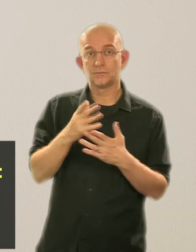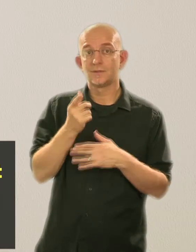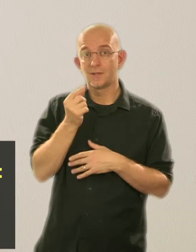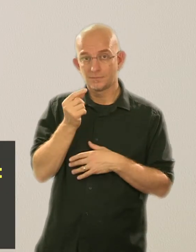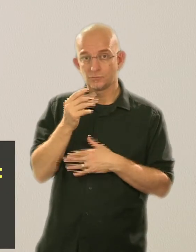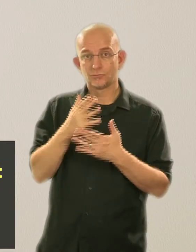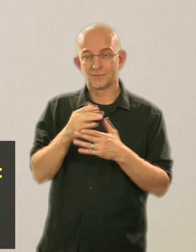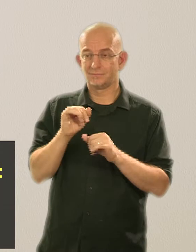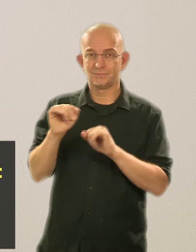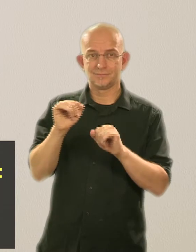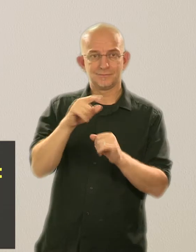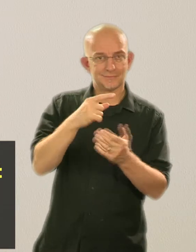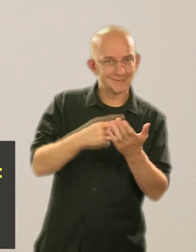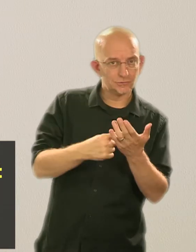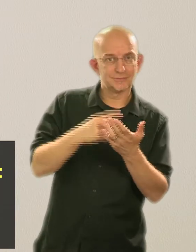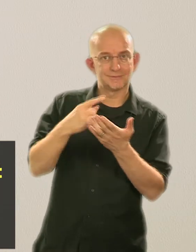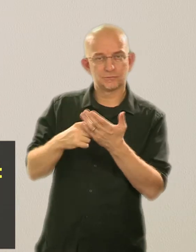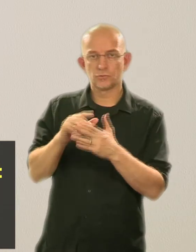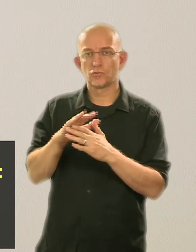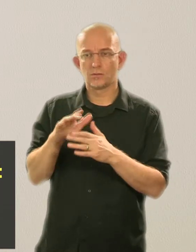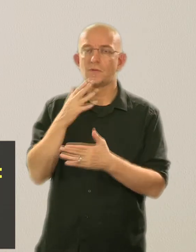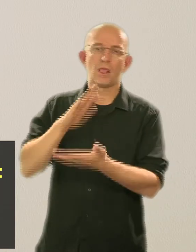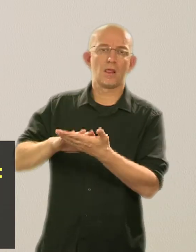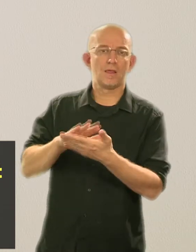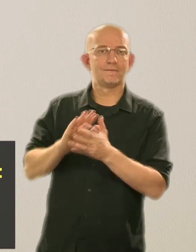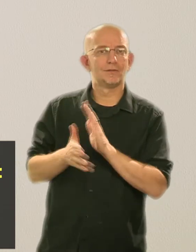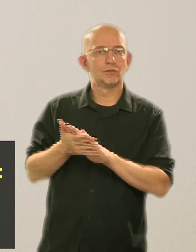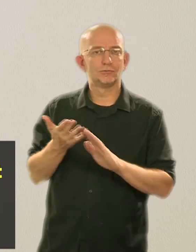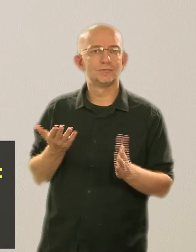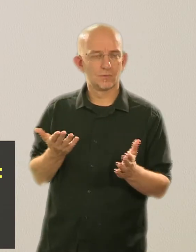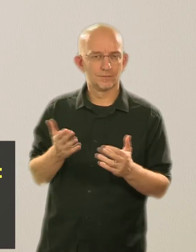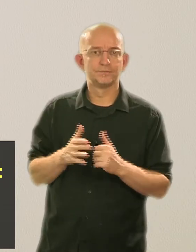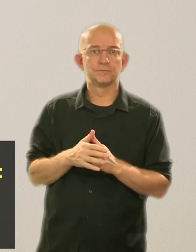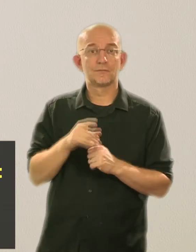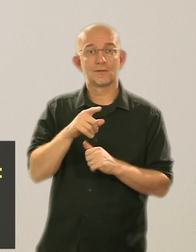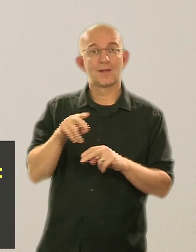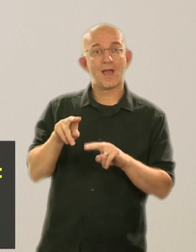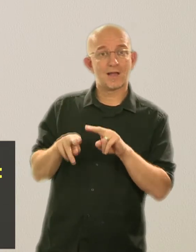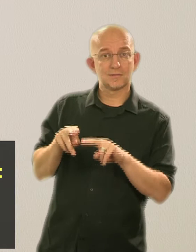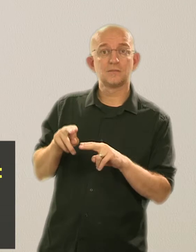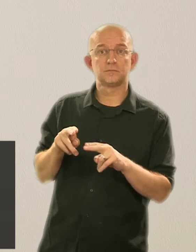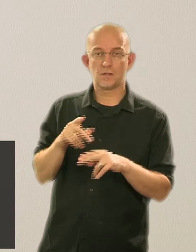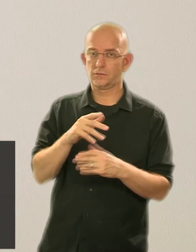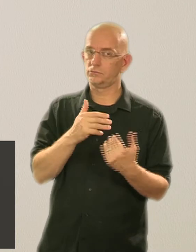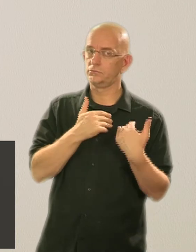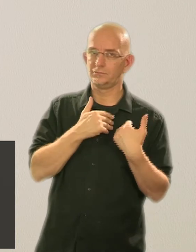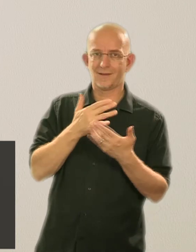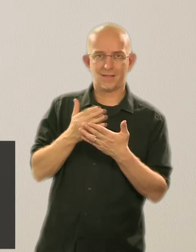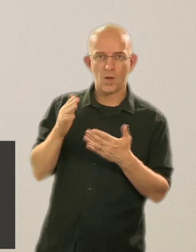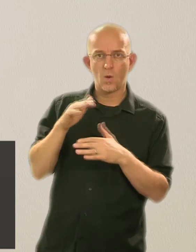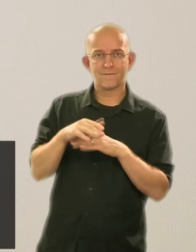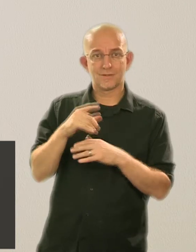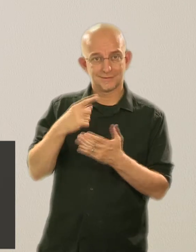It is important to remember that the Act considers somebody's capacity on a decision-by-decision basis. As the